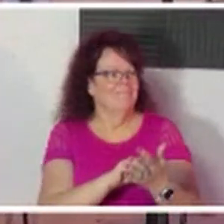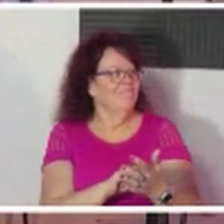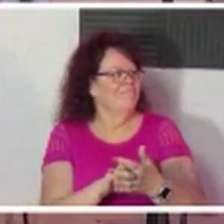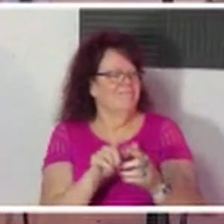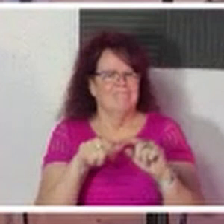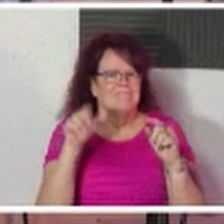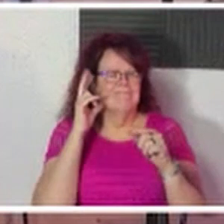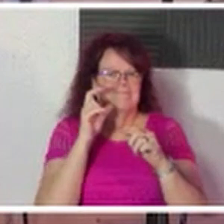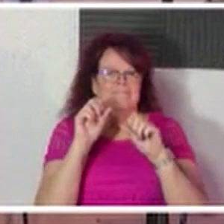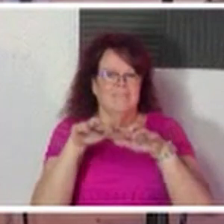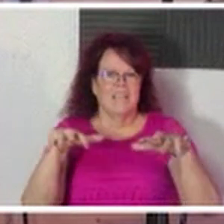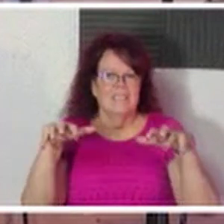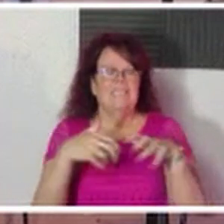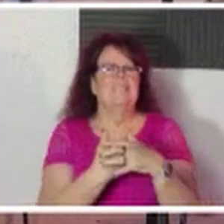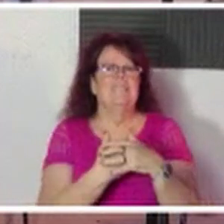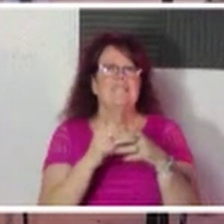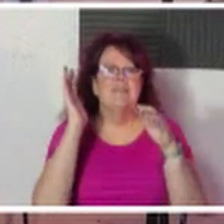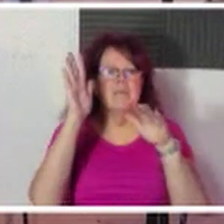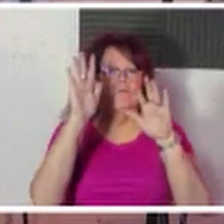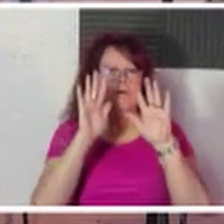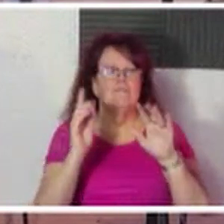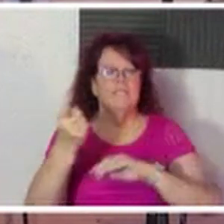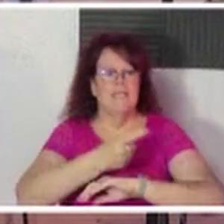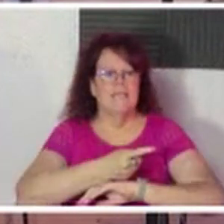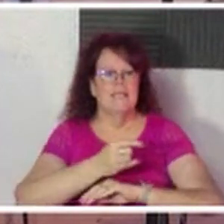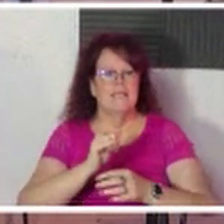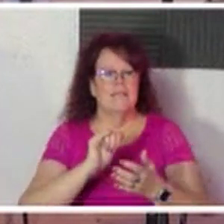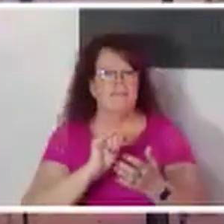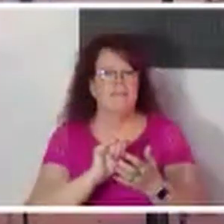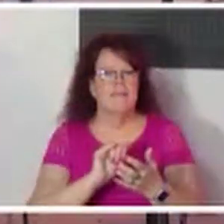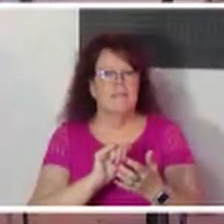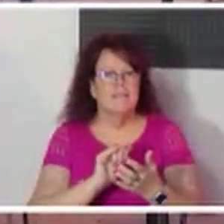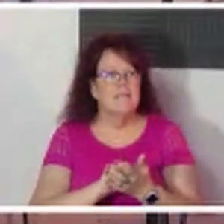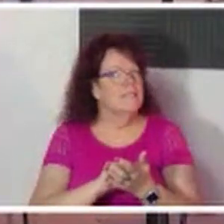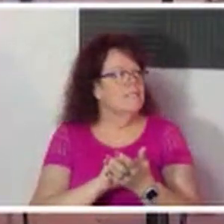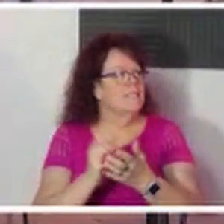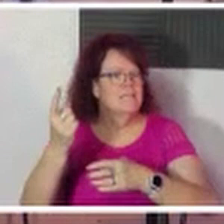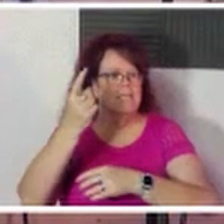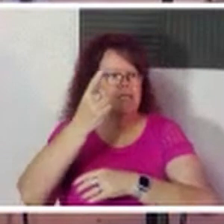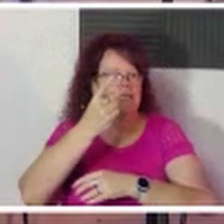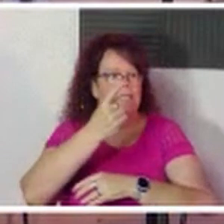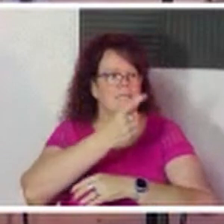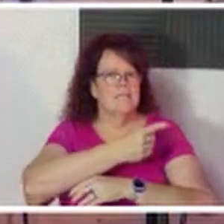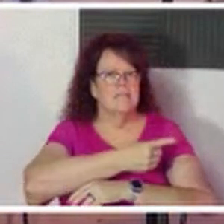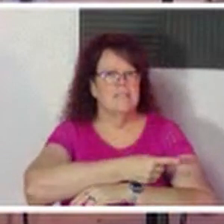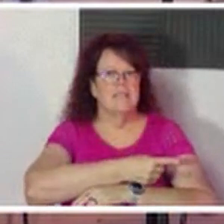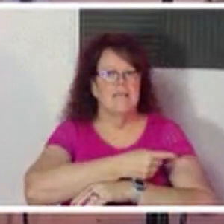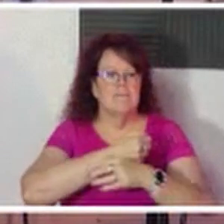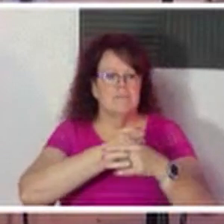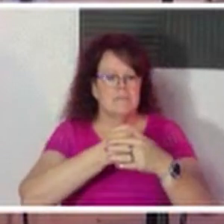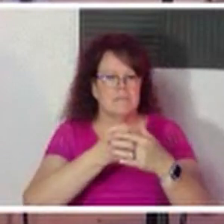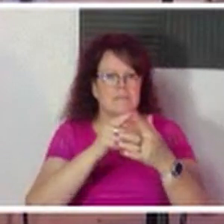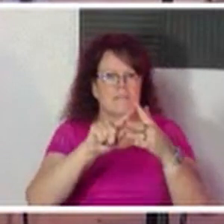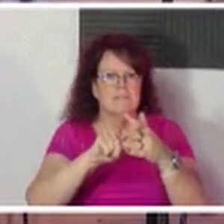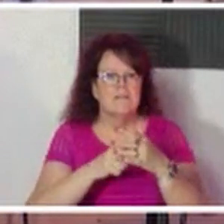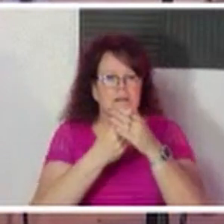so it's going to be a great day. This day, before I ever come up, it was born out of one